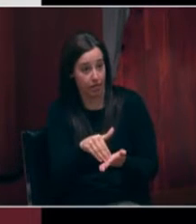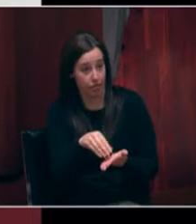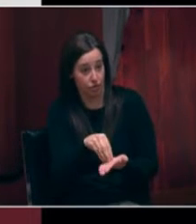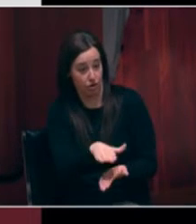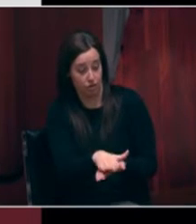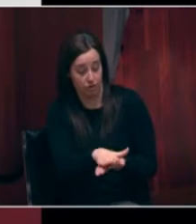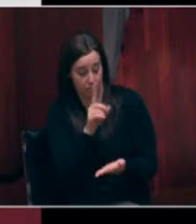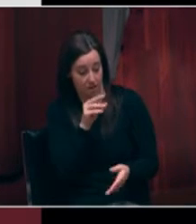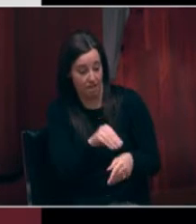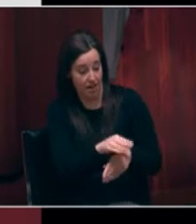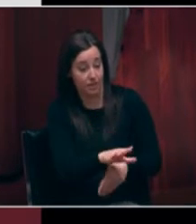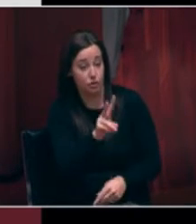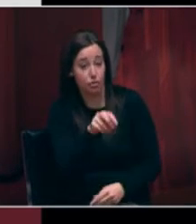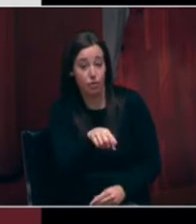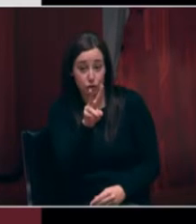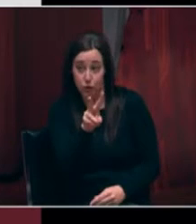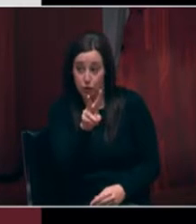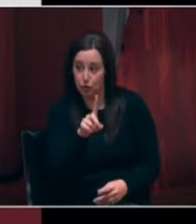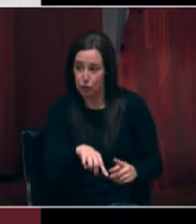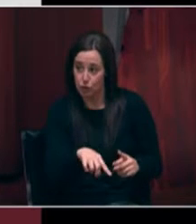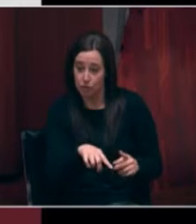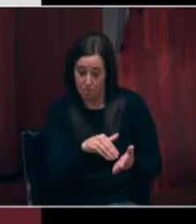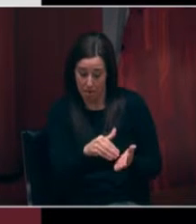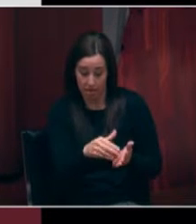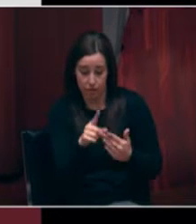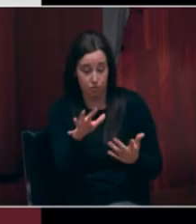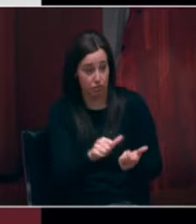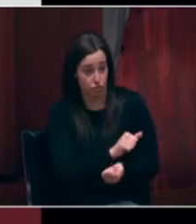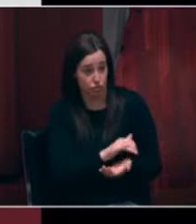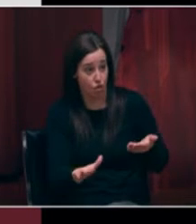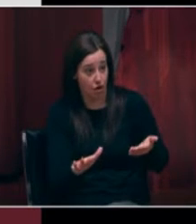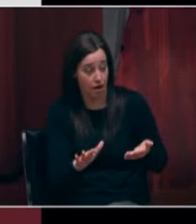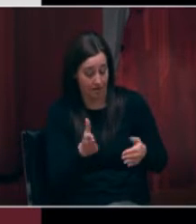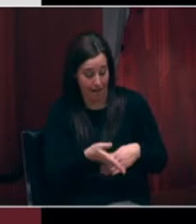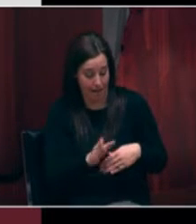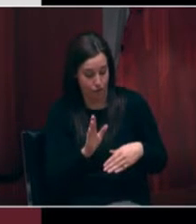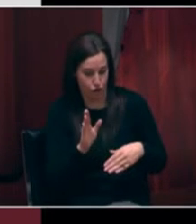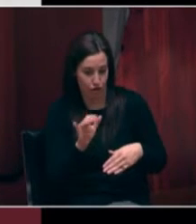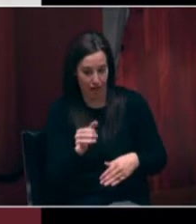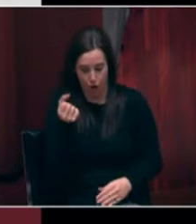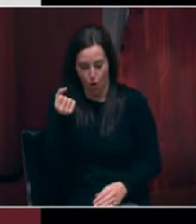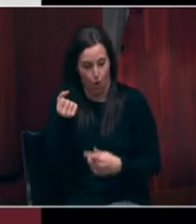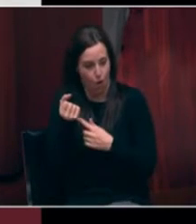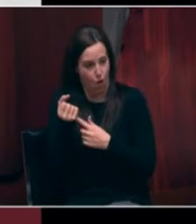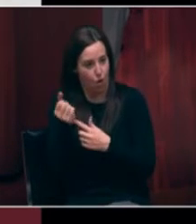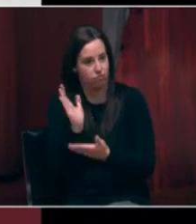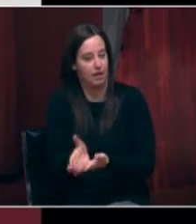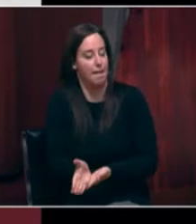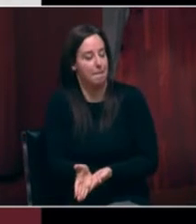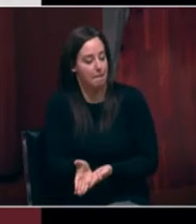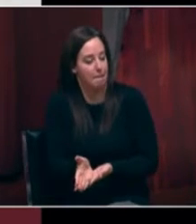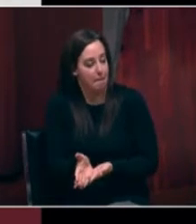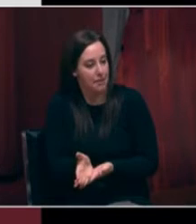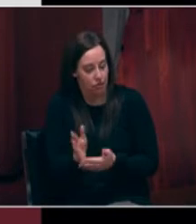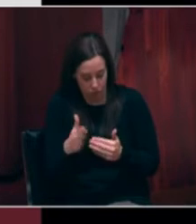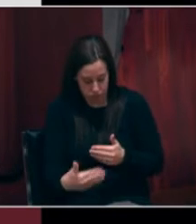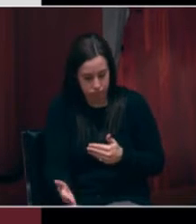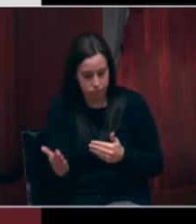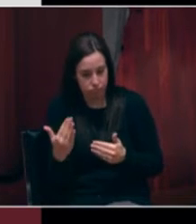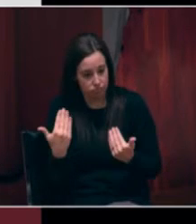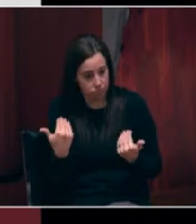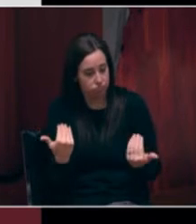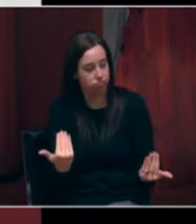but 2.2 million could be destroyed when it was lifted. So again, going to that math, that's like four record center bays right